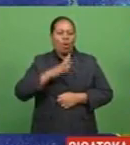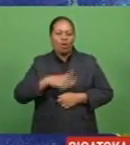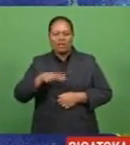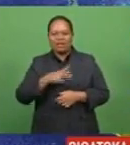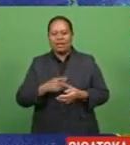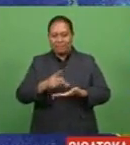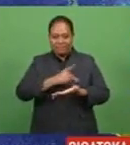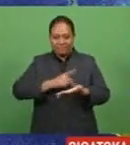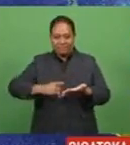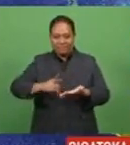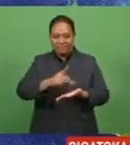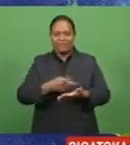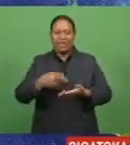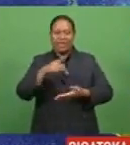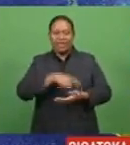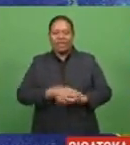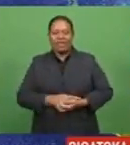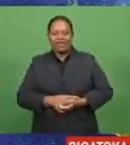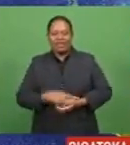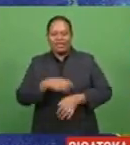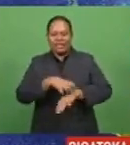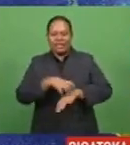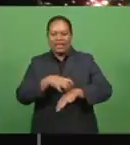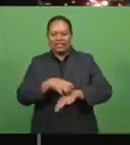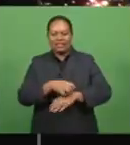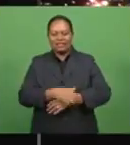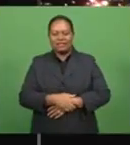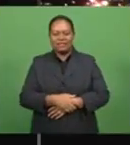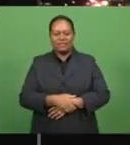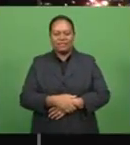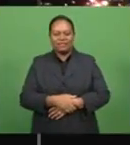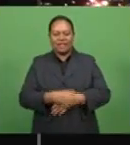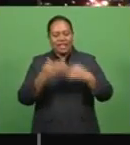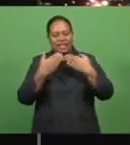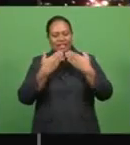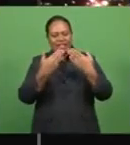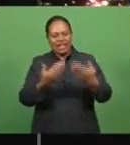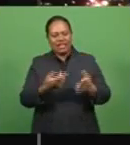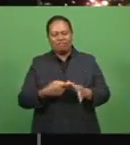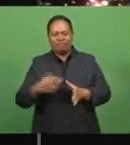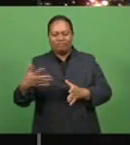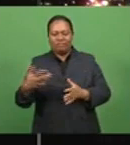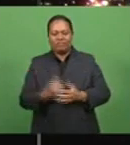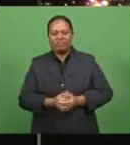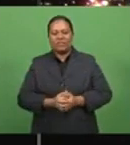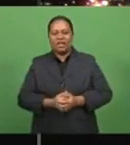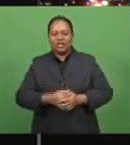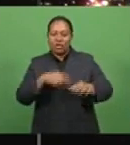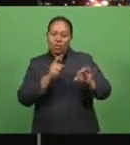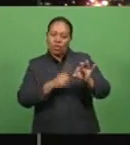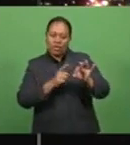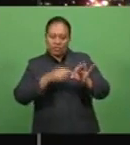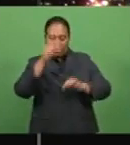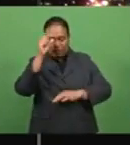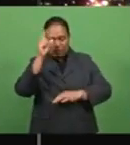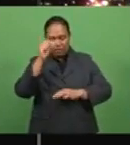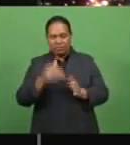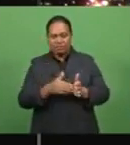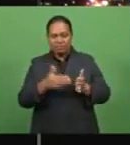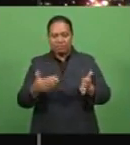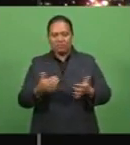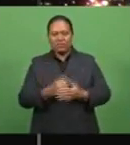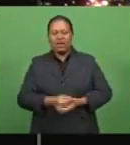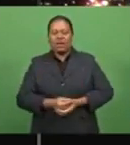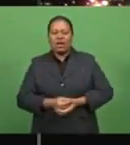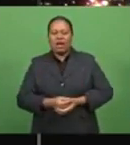pies while I hand it back to Jackie. Thanks so much for that, Angie. In Fijian Pulse tonight, with sports being absent for some time